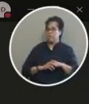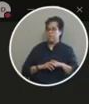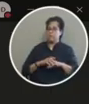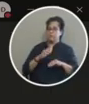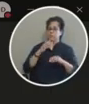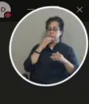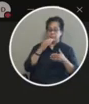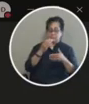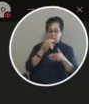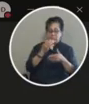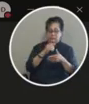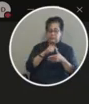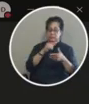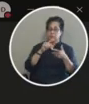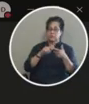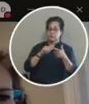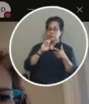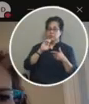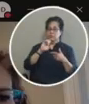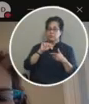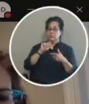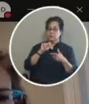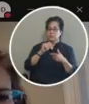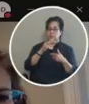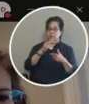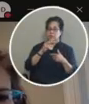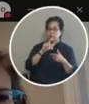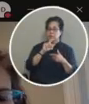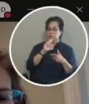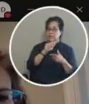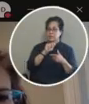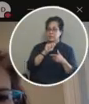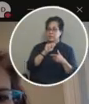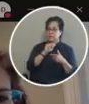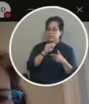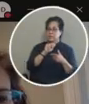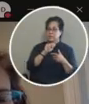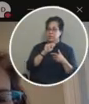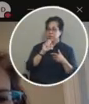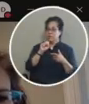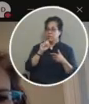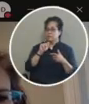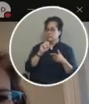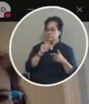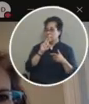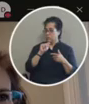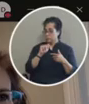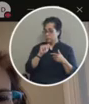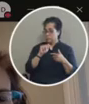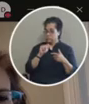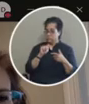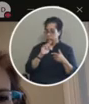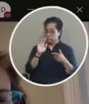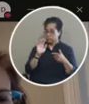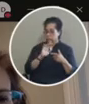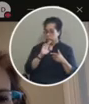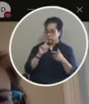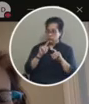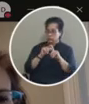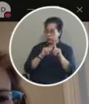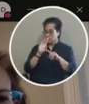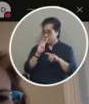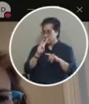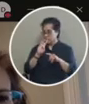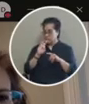Thank you, Mr. Dayub. The next person is Ms. Kathleen Stout. Ms. Stout, are you on the line? If you are, please press *6